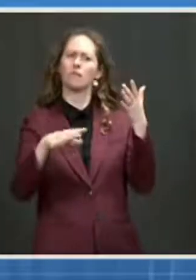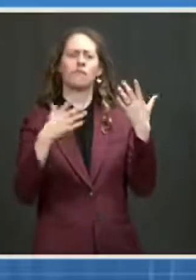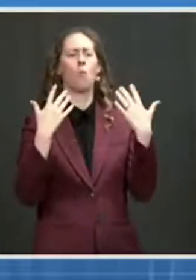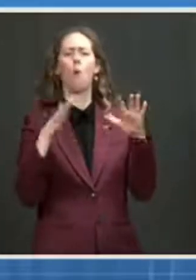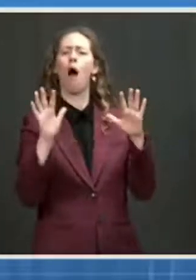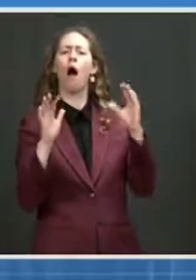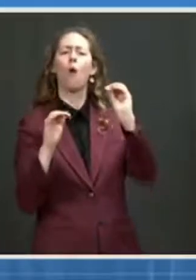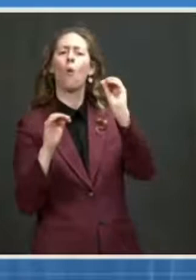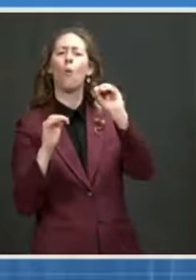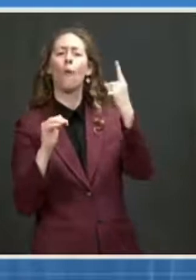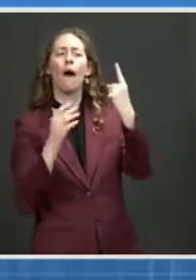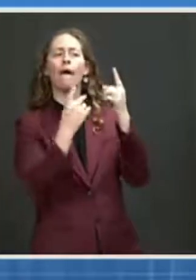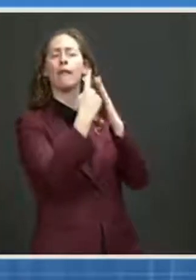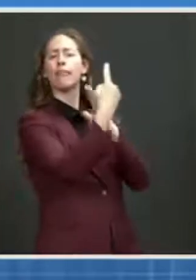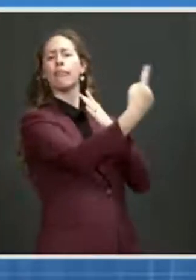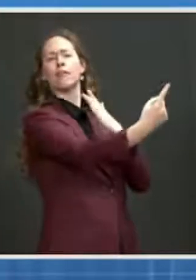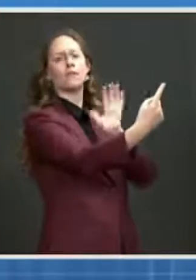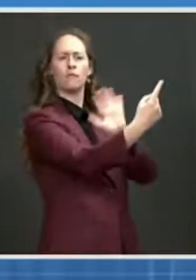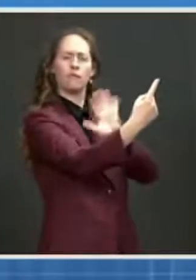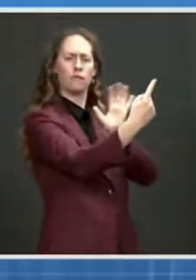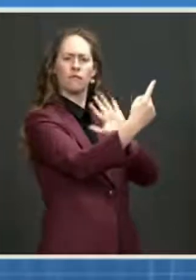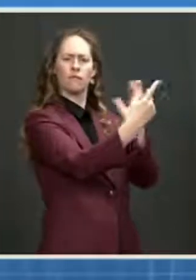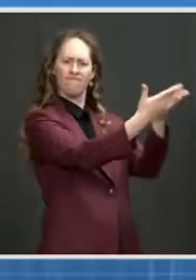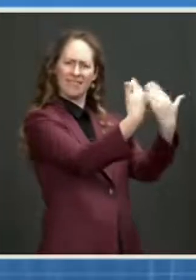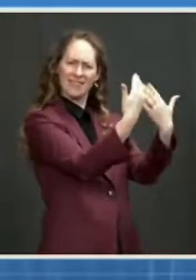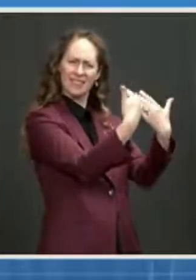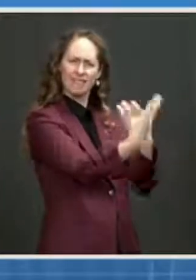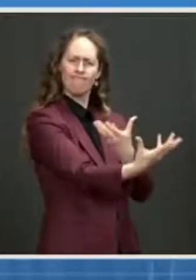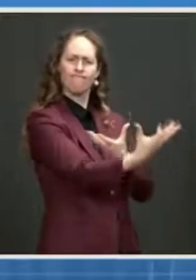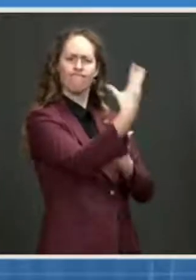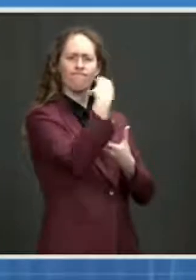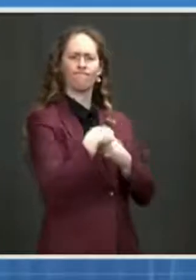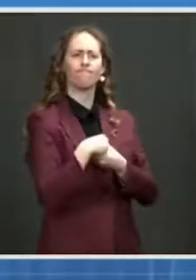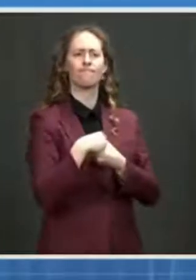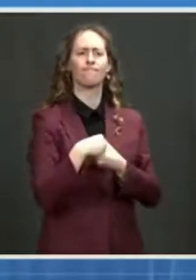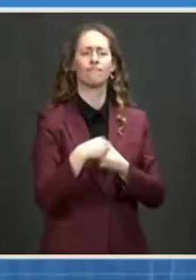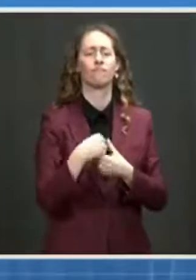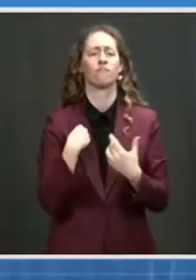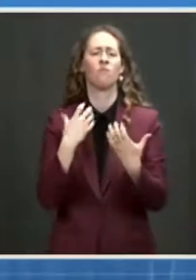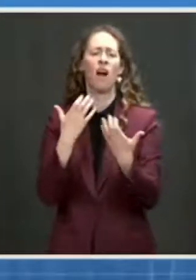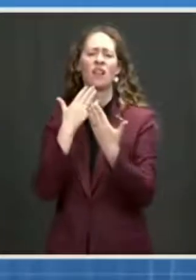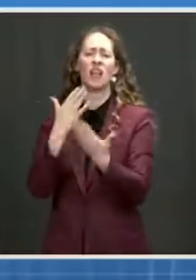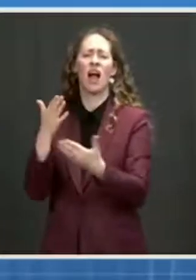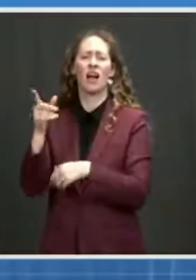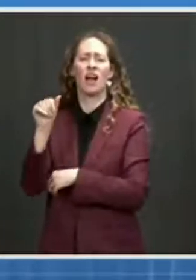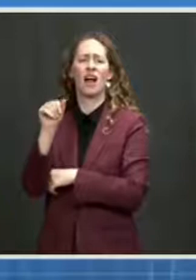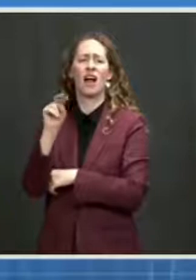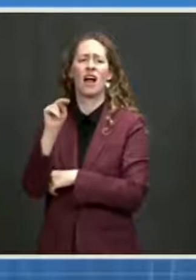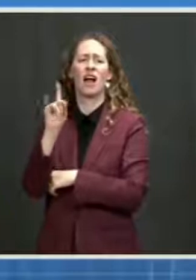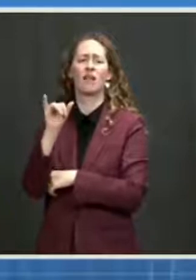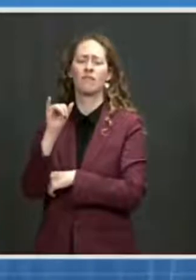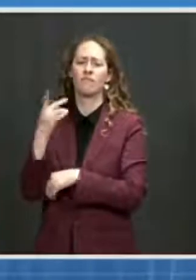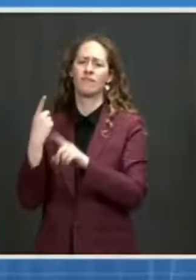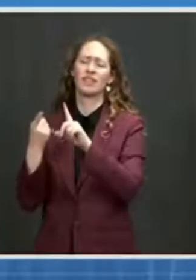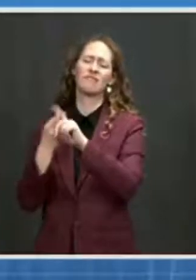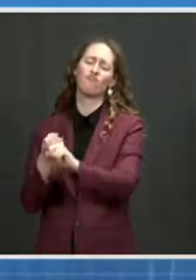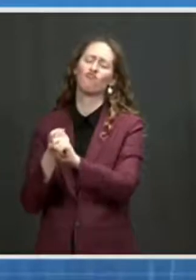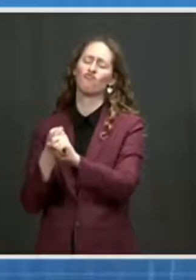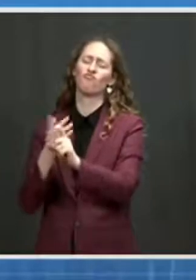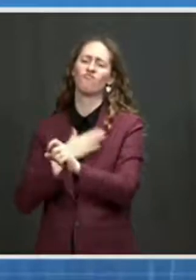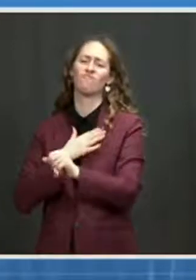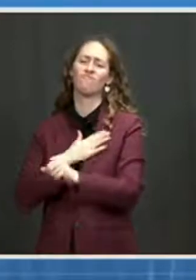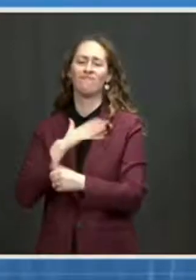back over to Andy and also add my gratitude to you for your service, and you will be missed, my friend. Thank you. Thank you so much,